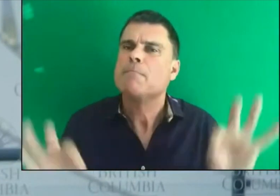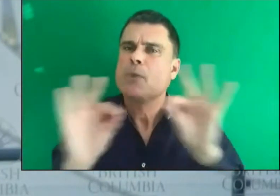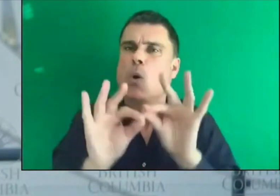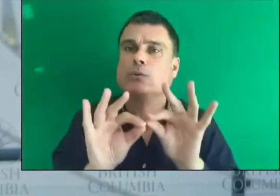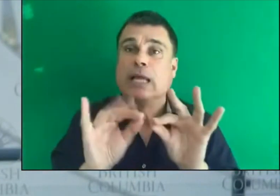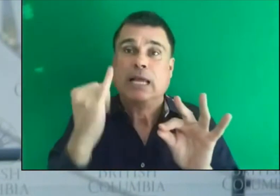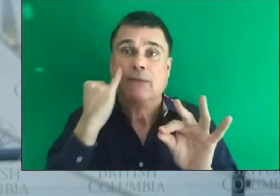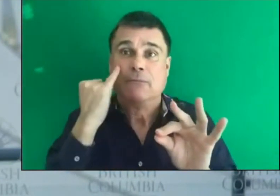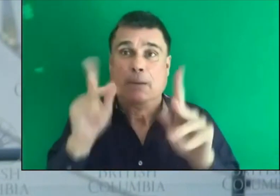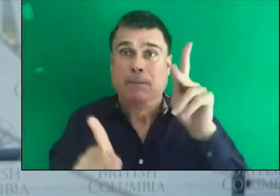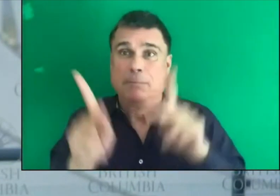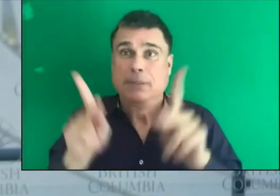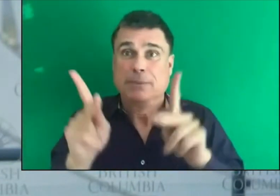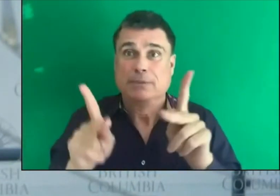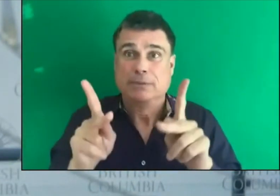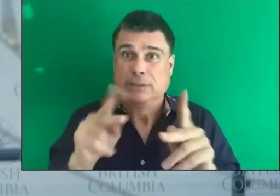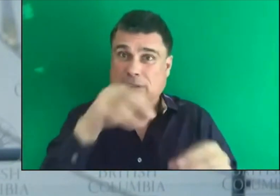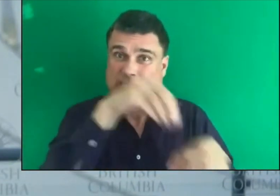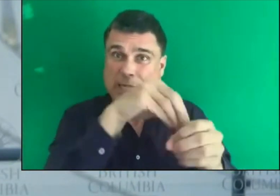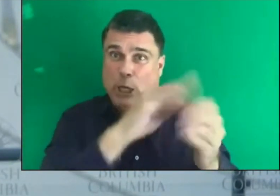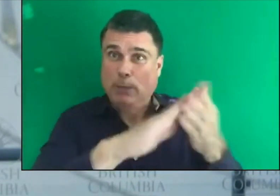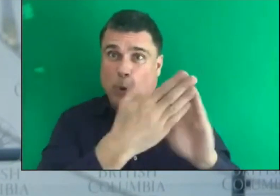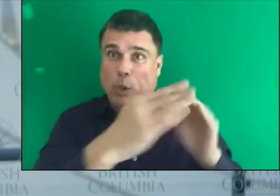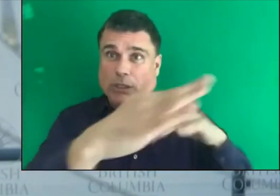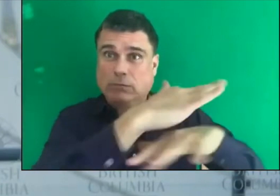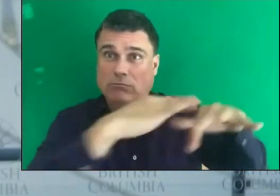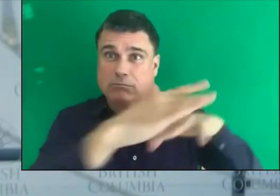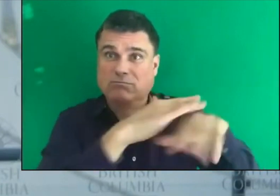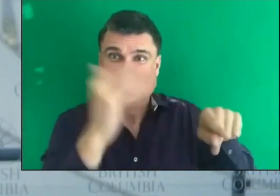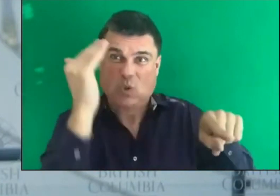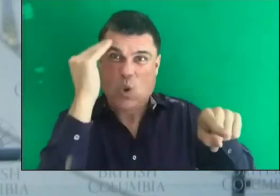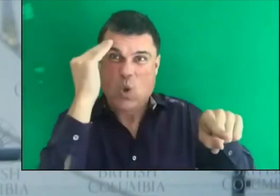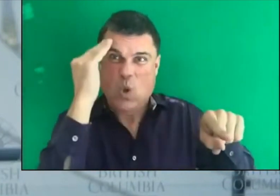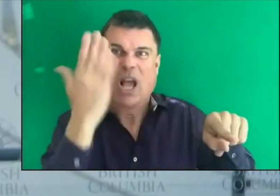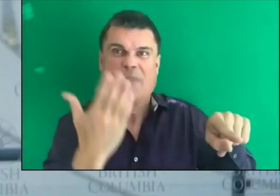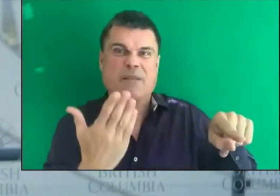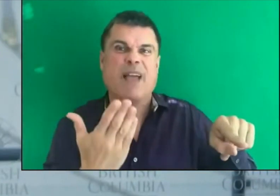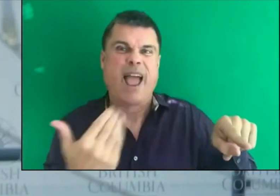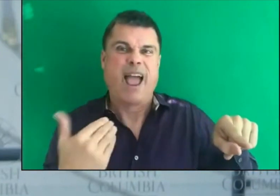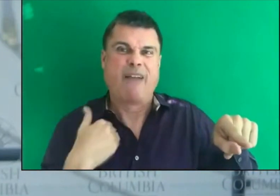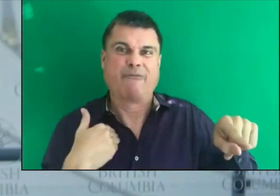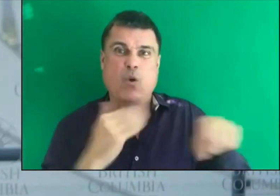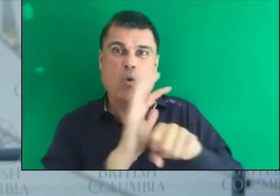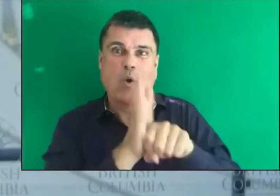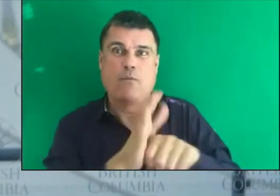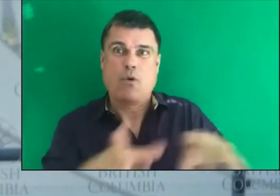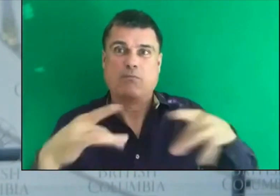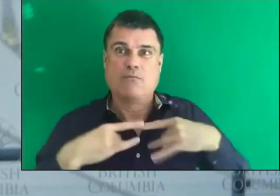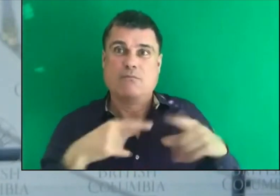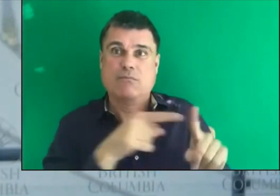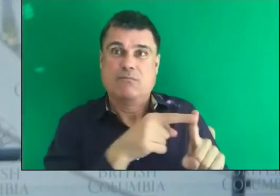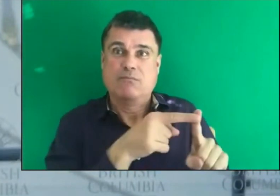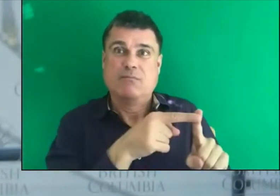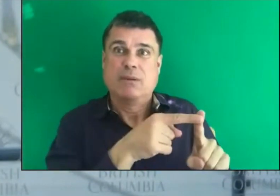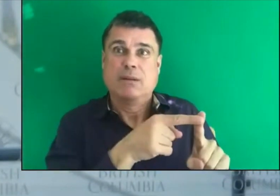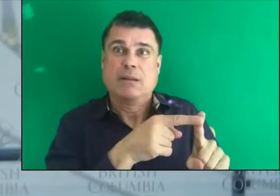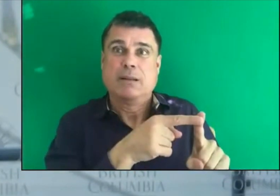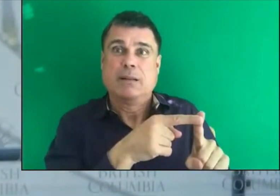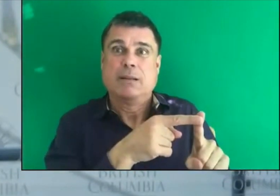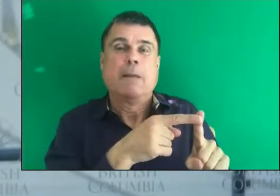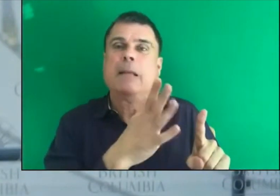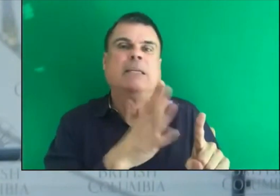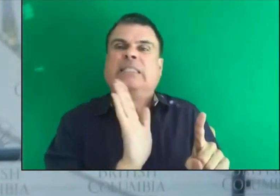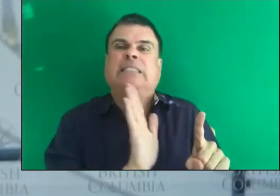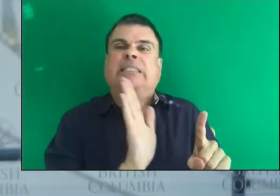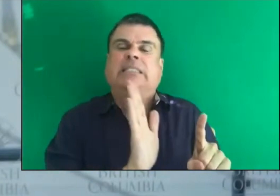They are merely reflecting what's going on in the community. And so, yes, we need to make sure that we're taking those precautions. If we